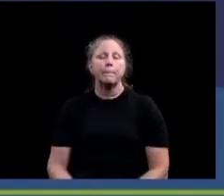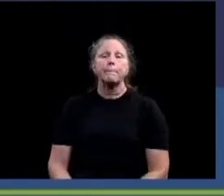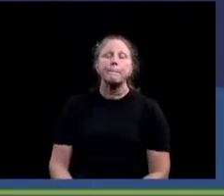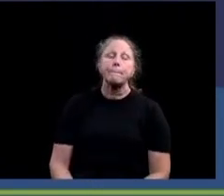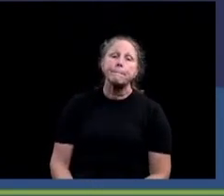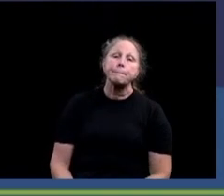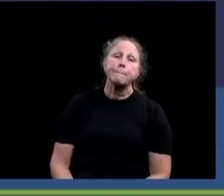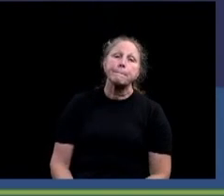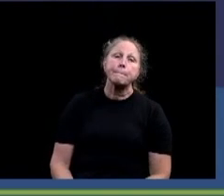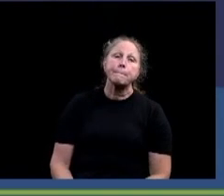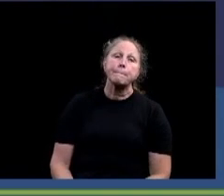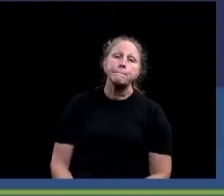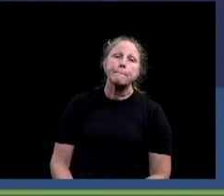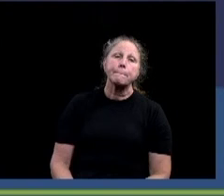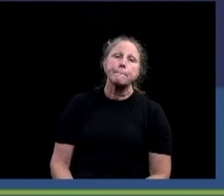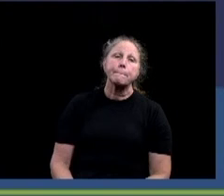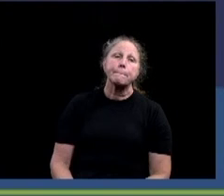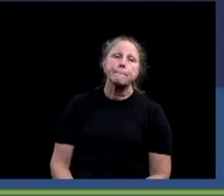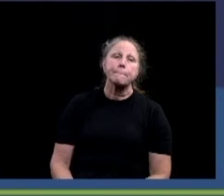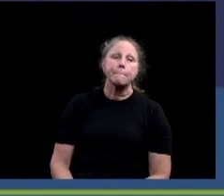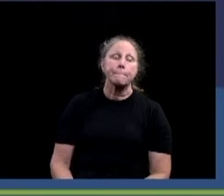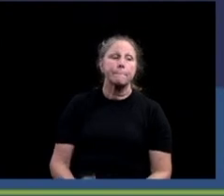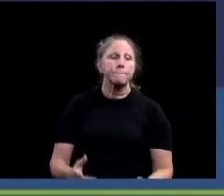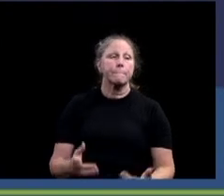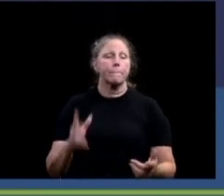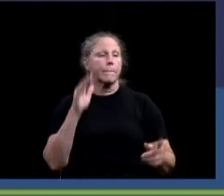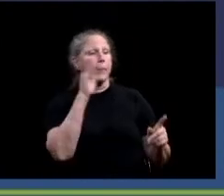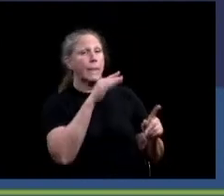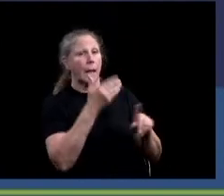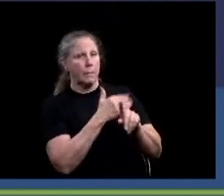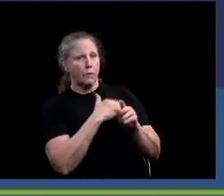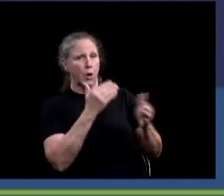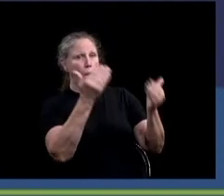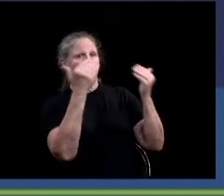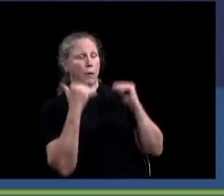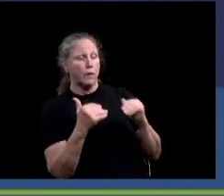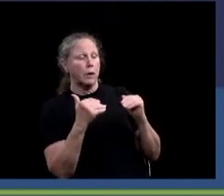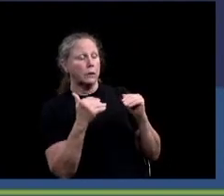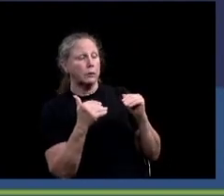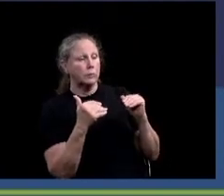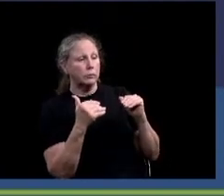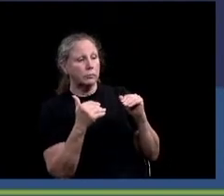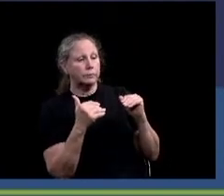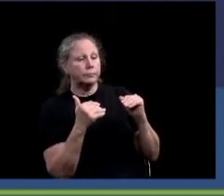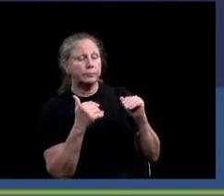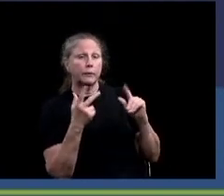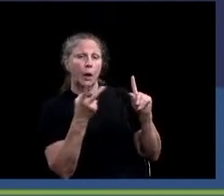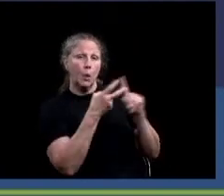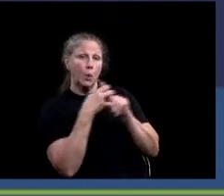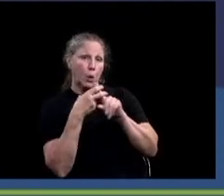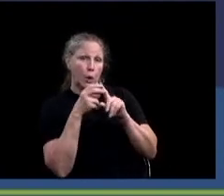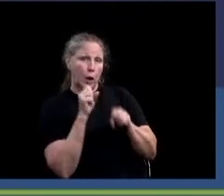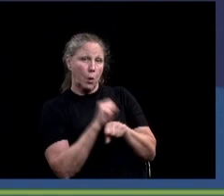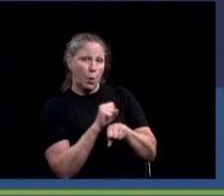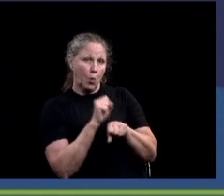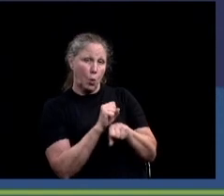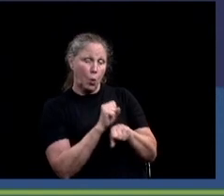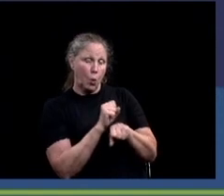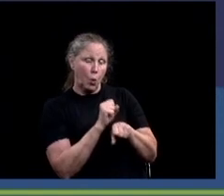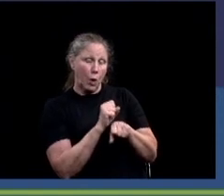But Chief, before you move on, Yes, ma'am. In recruiting efforts, I would never forget